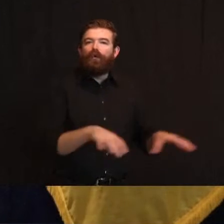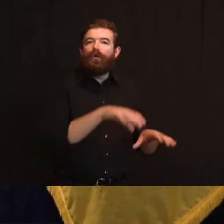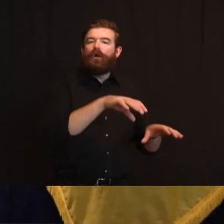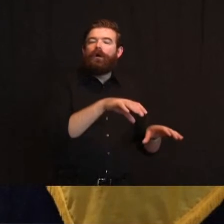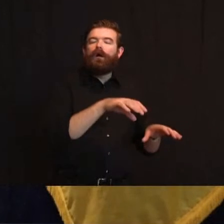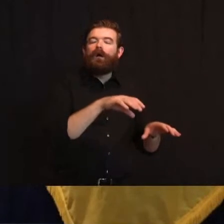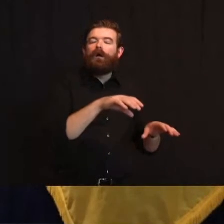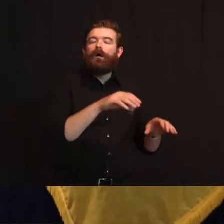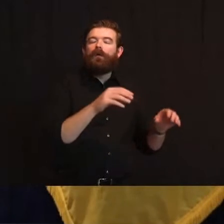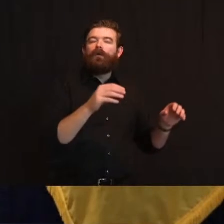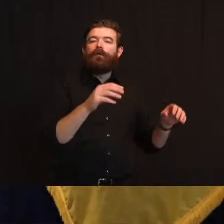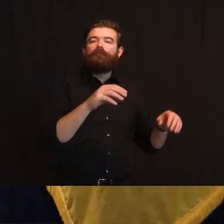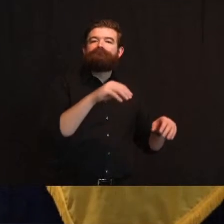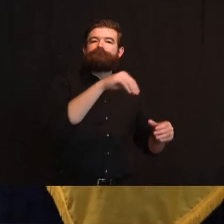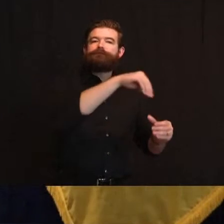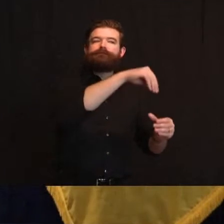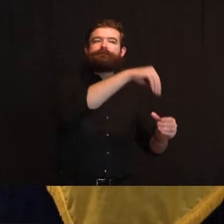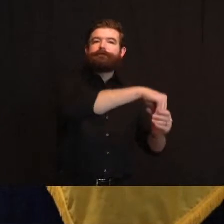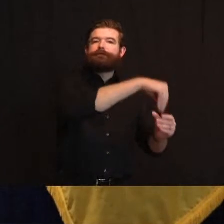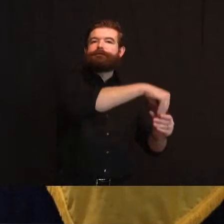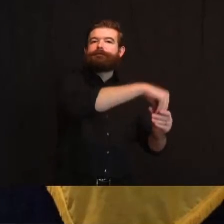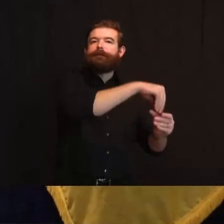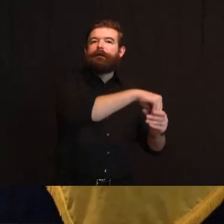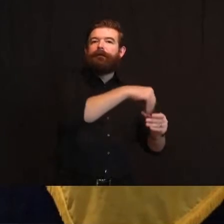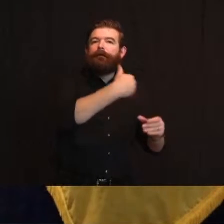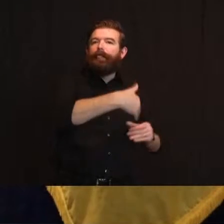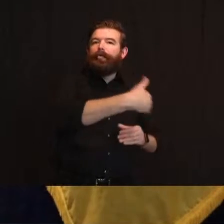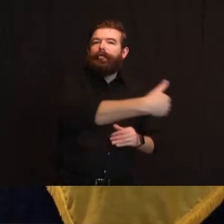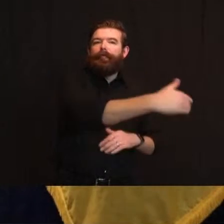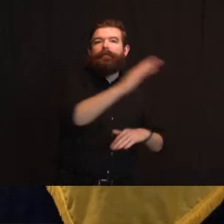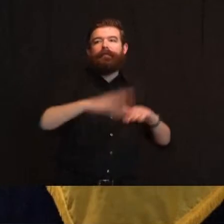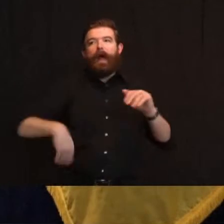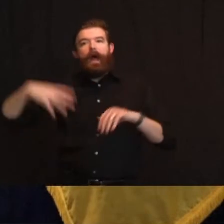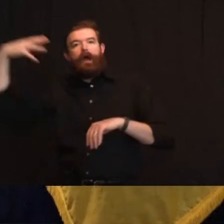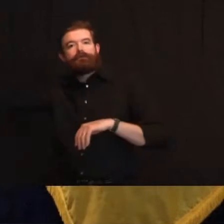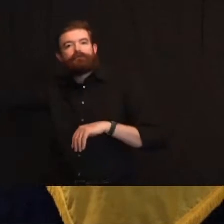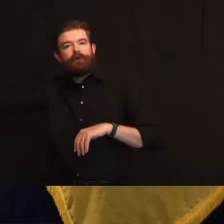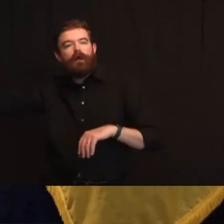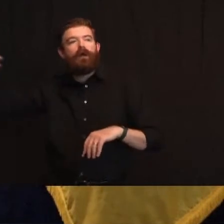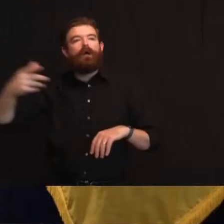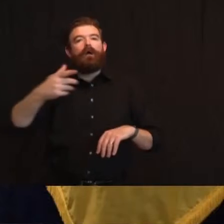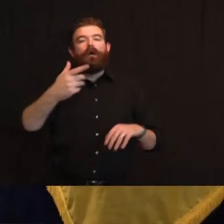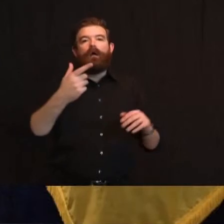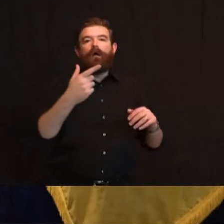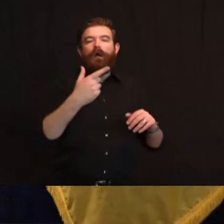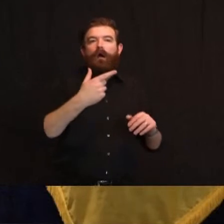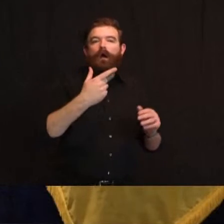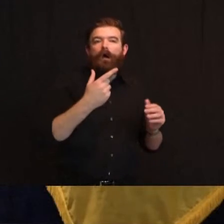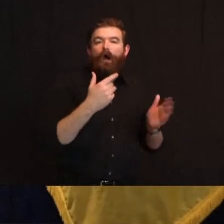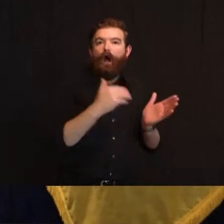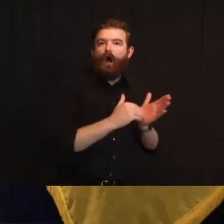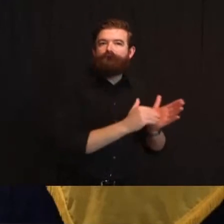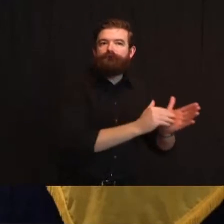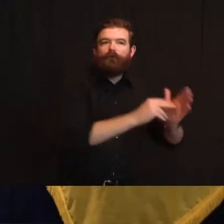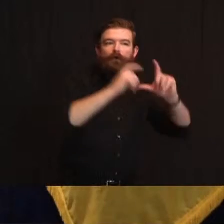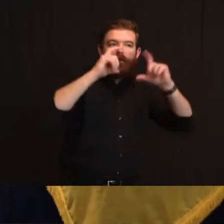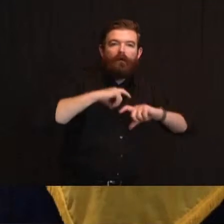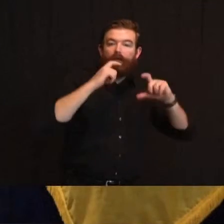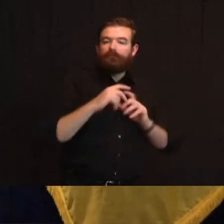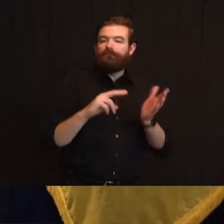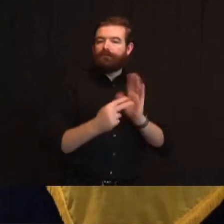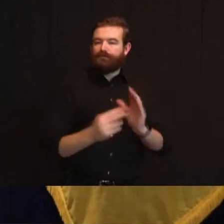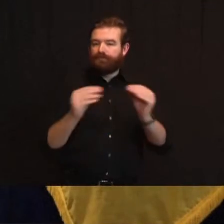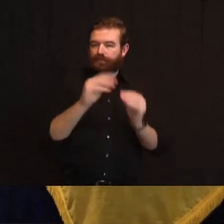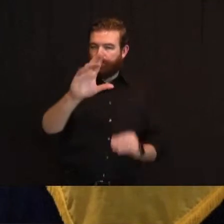risk. Again, I can't speak for that. They may have particular outbreaks at restaurants, establishments, and again, we watch that like a